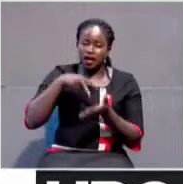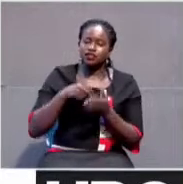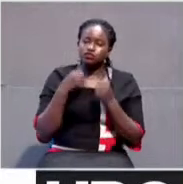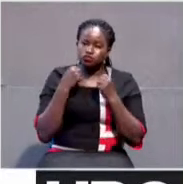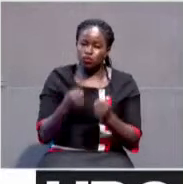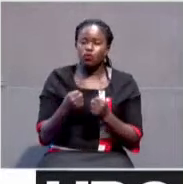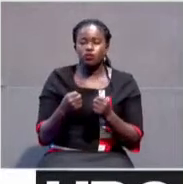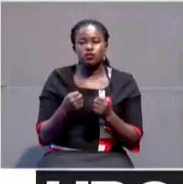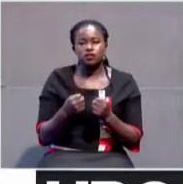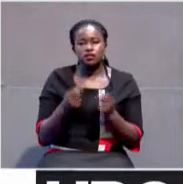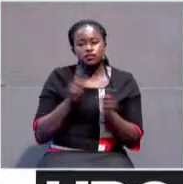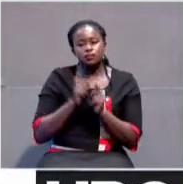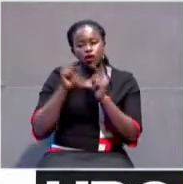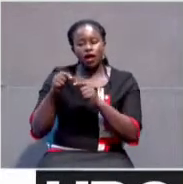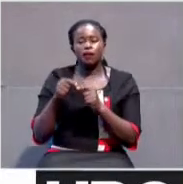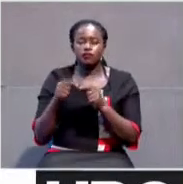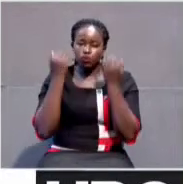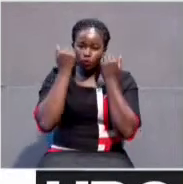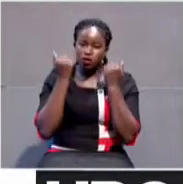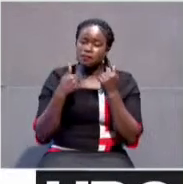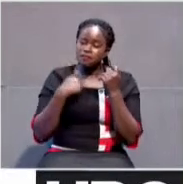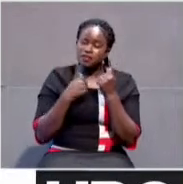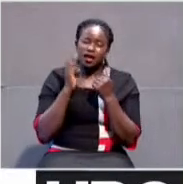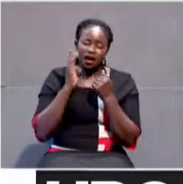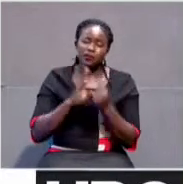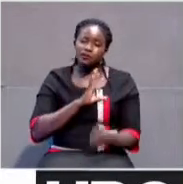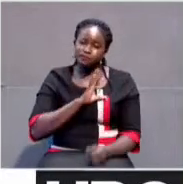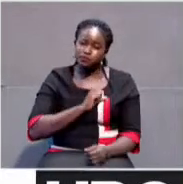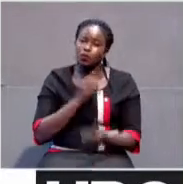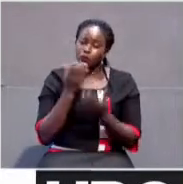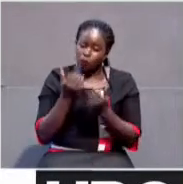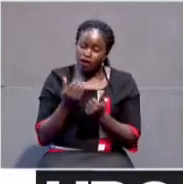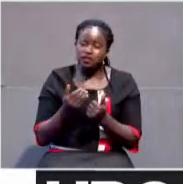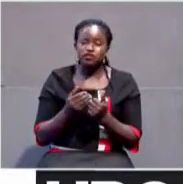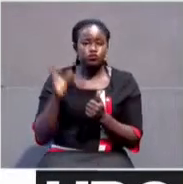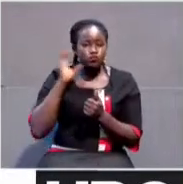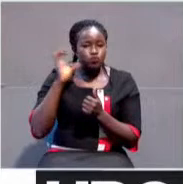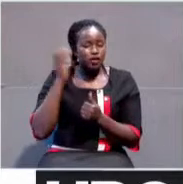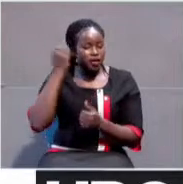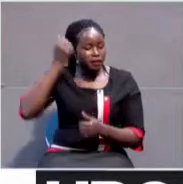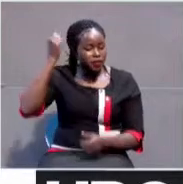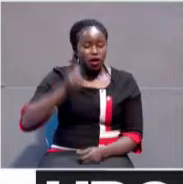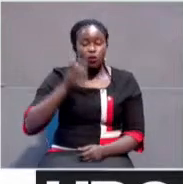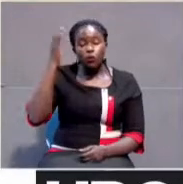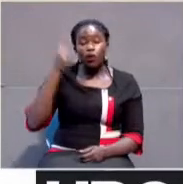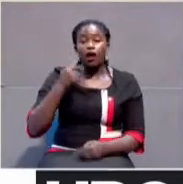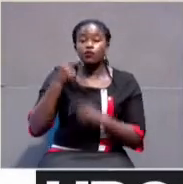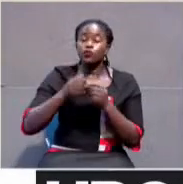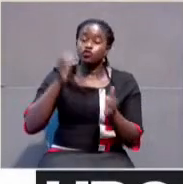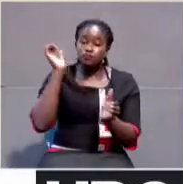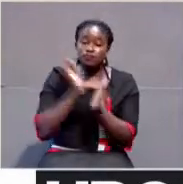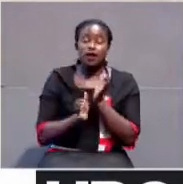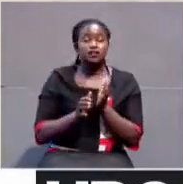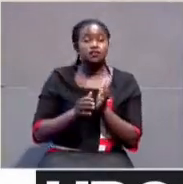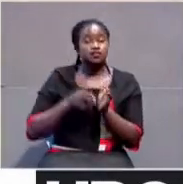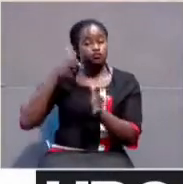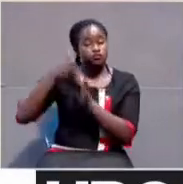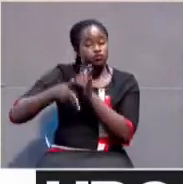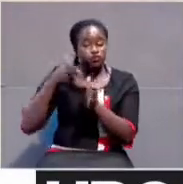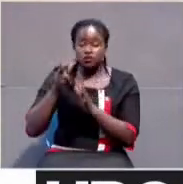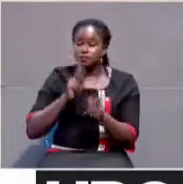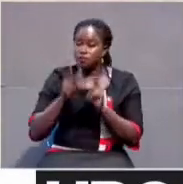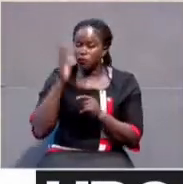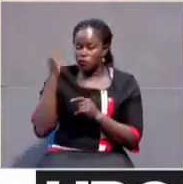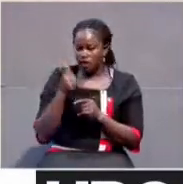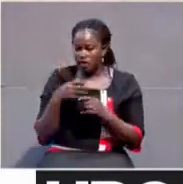you that I will wait to get a court verdict in regard to the illegal and unlawful acts by